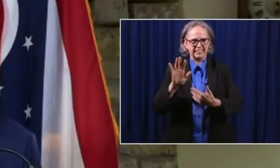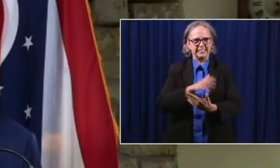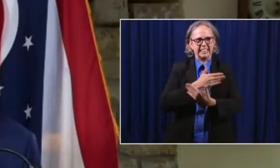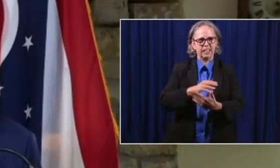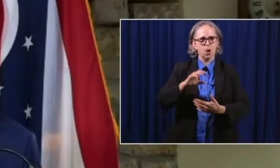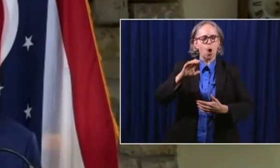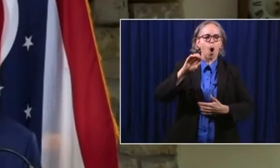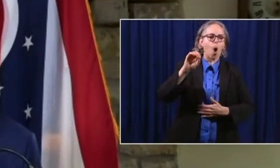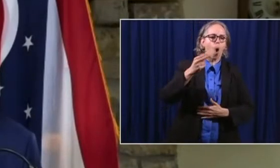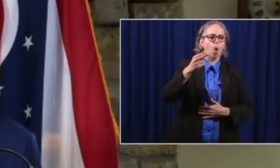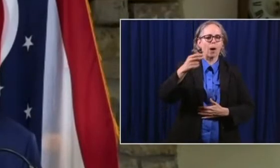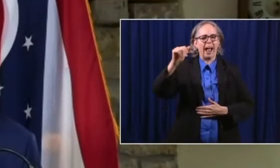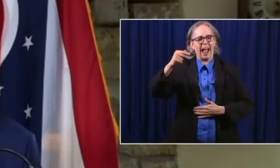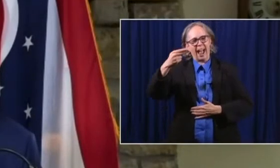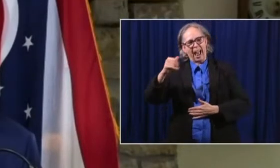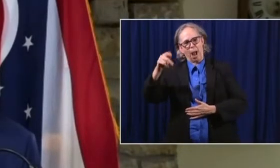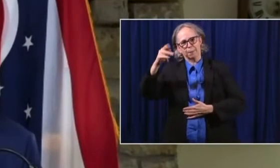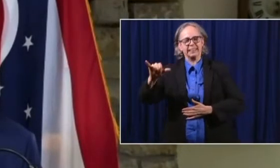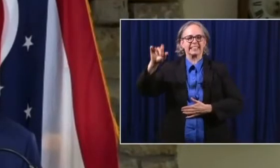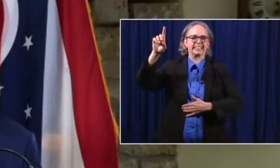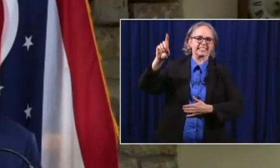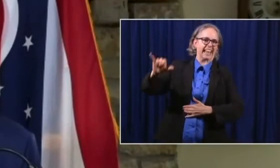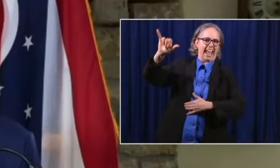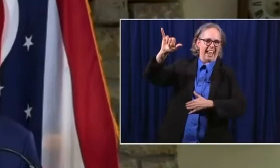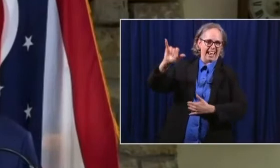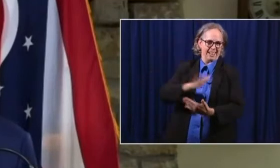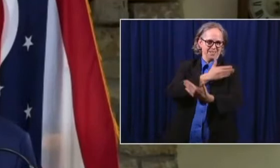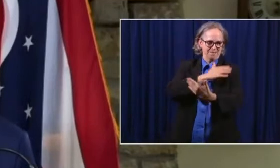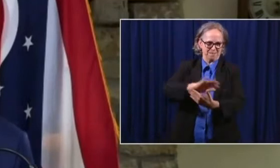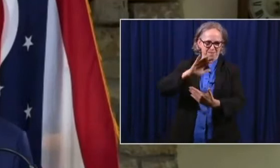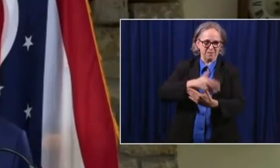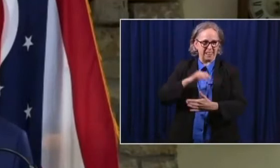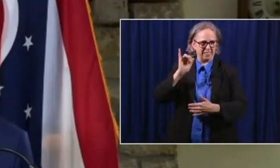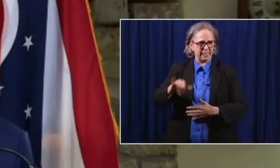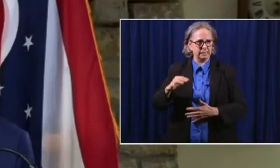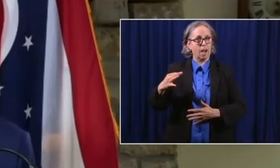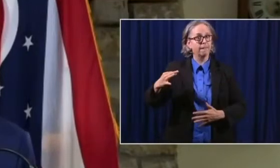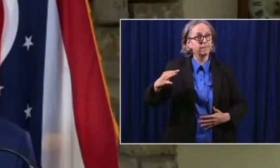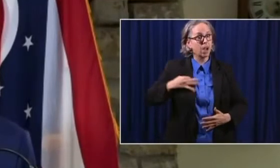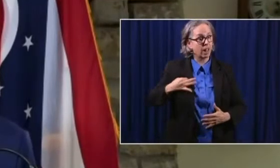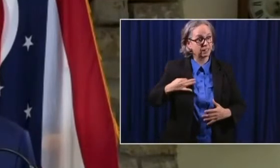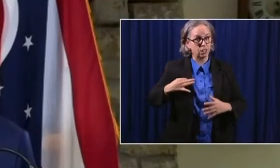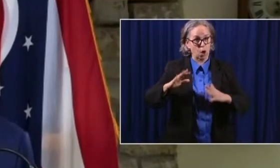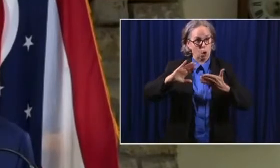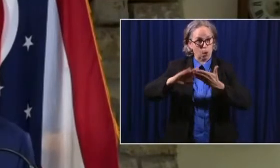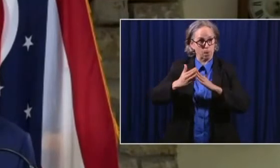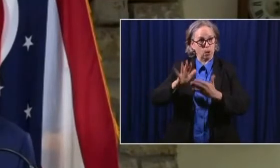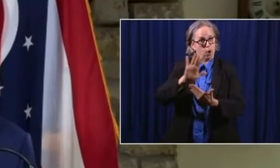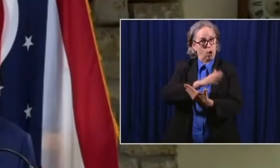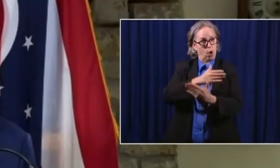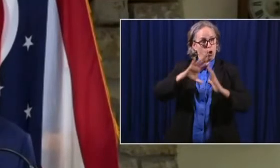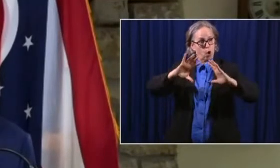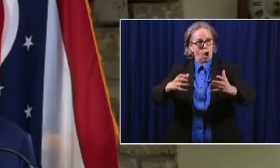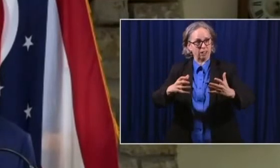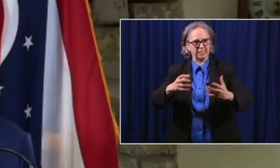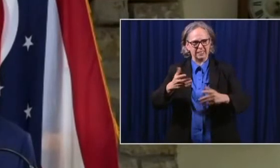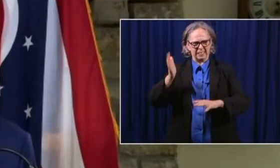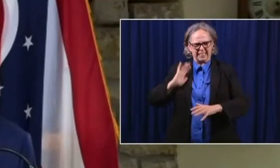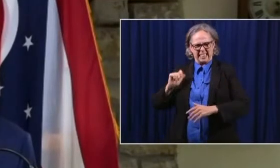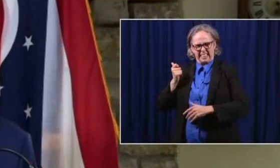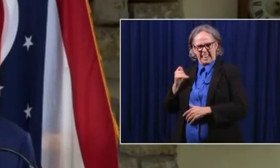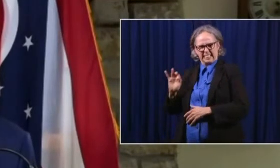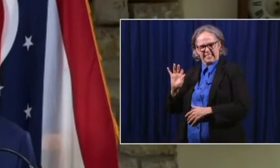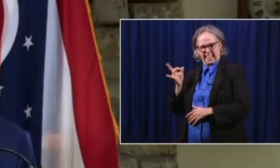Luther King Jr. Celebration Chorus is a volunteer community chorus assembled each year since 1989 to sing as part of the